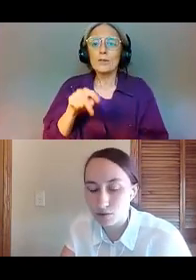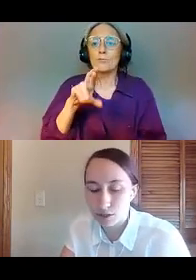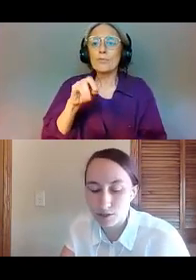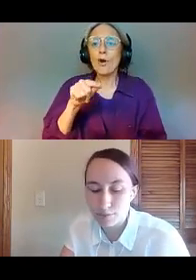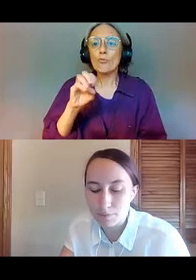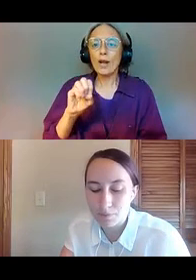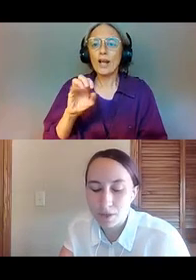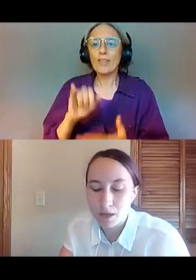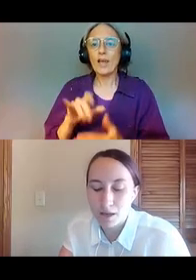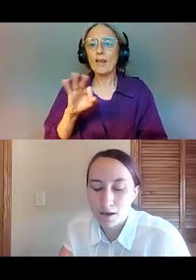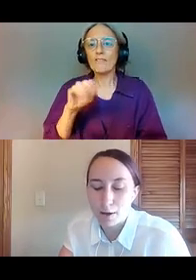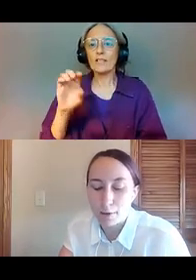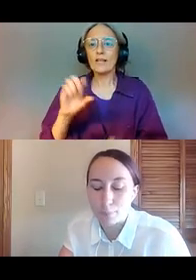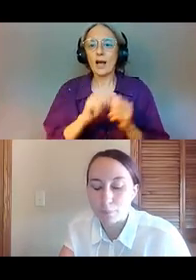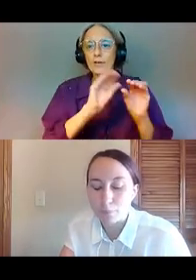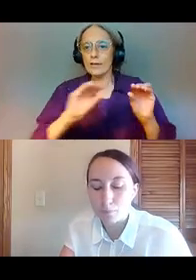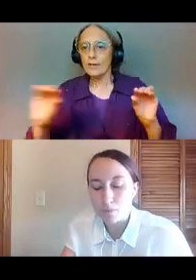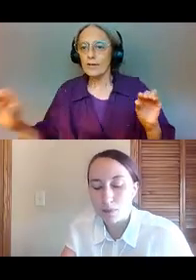staff situation.